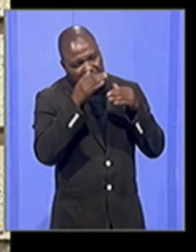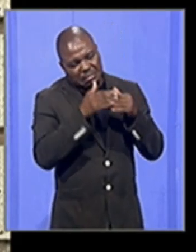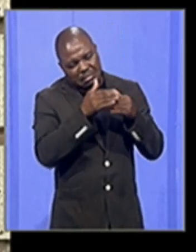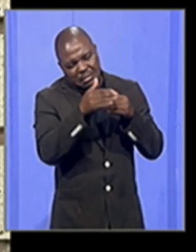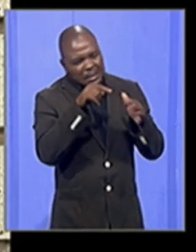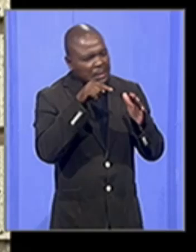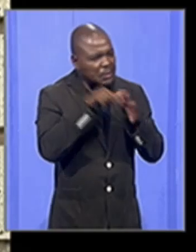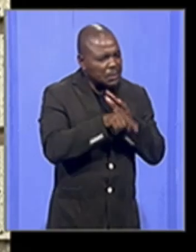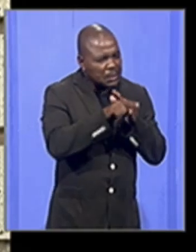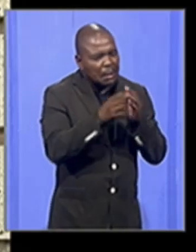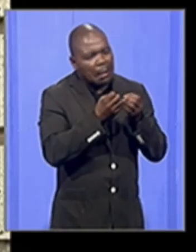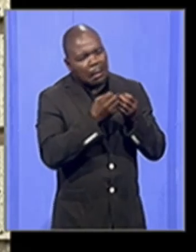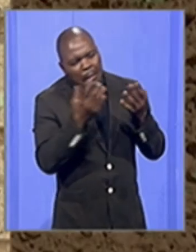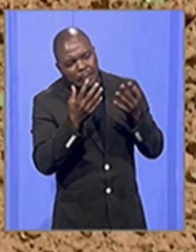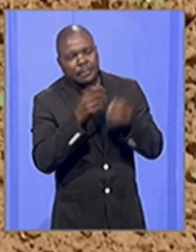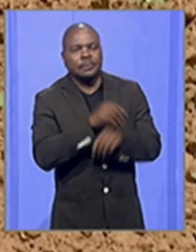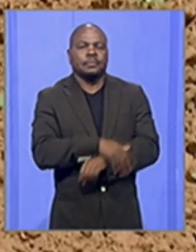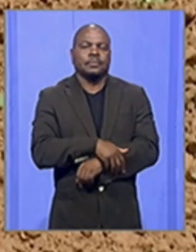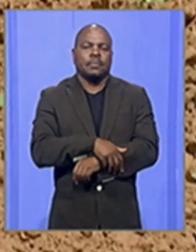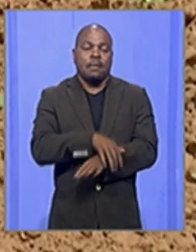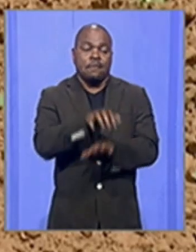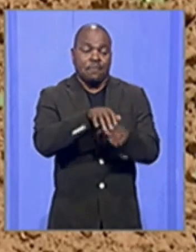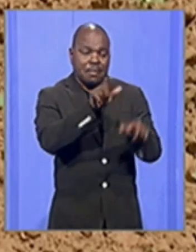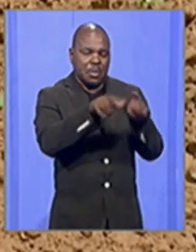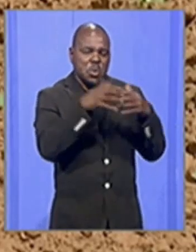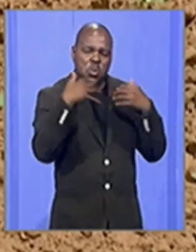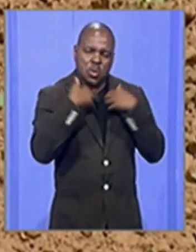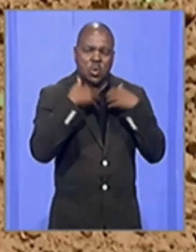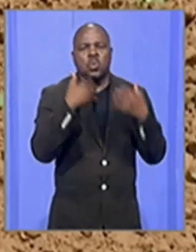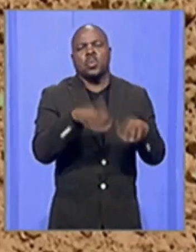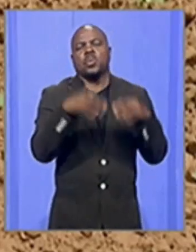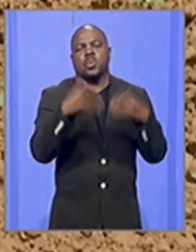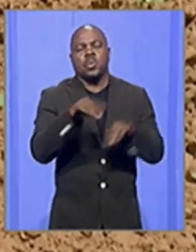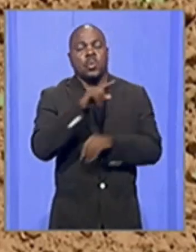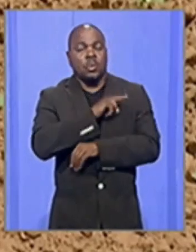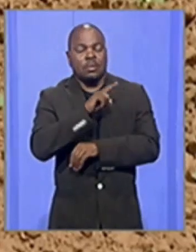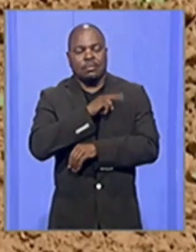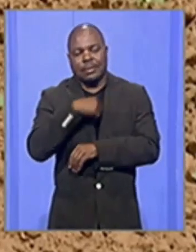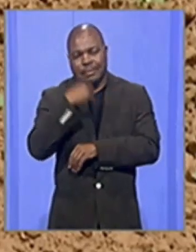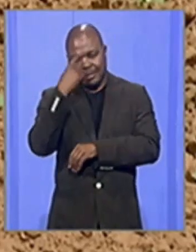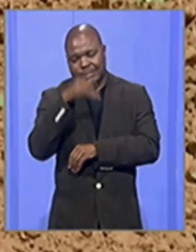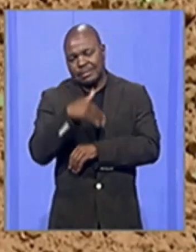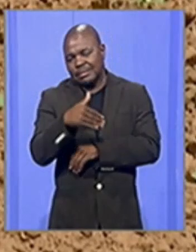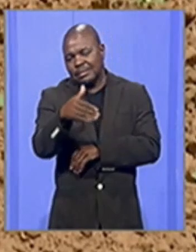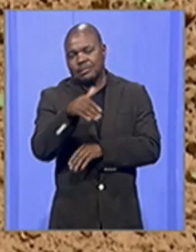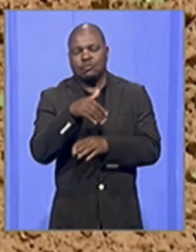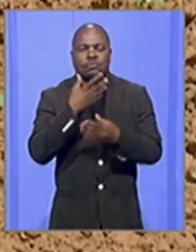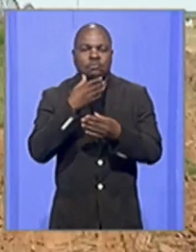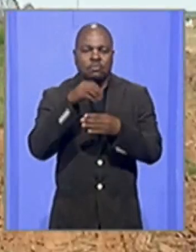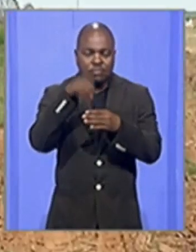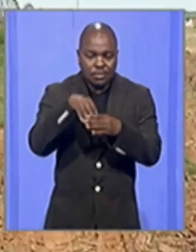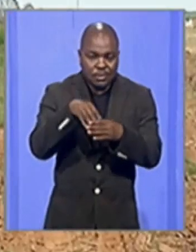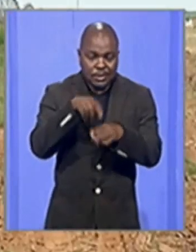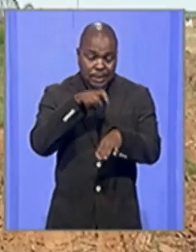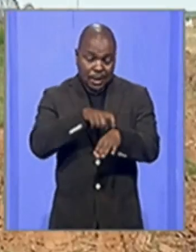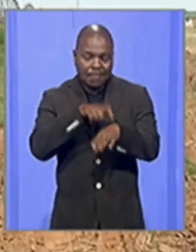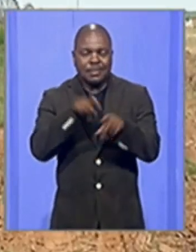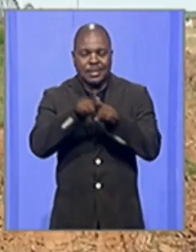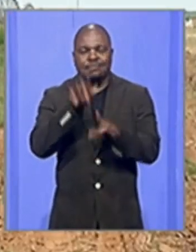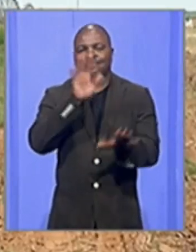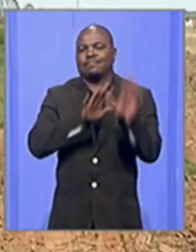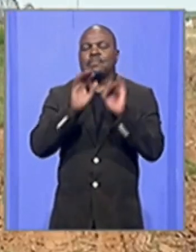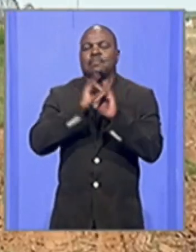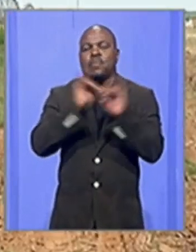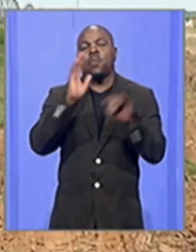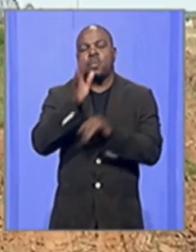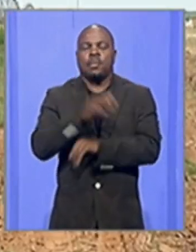losses that have been incurred by the farmers. Dihwai di ngongoreile haholo hore sehla se tlang sa ho jala se tlo ameha.